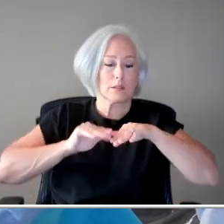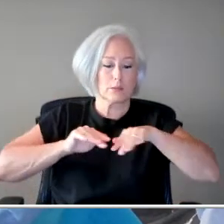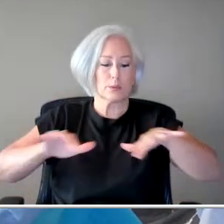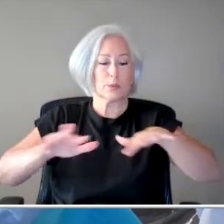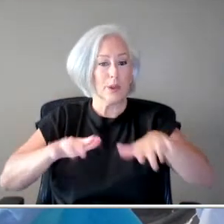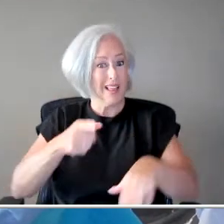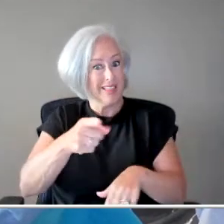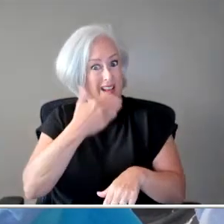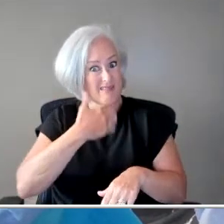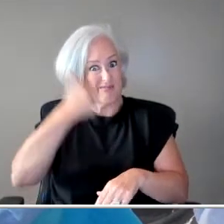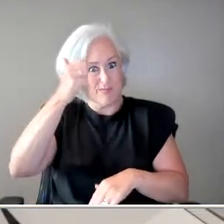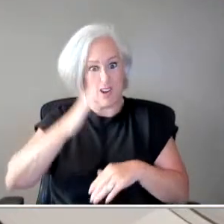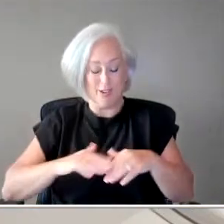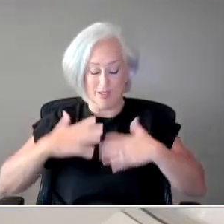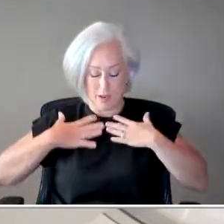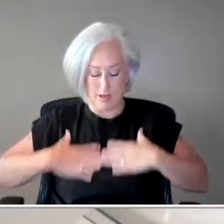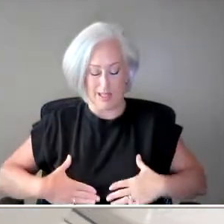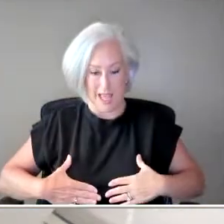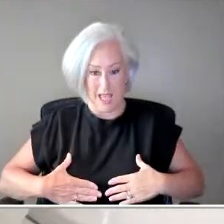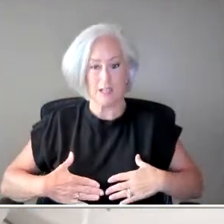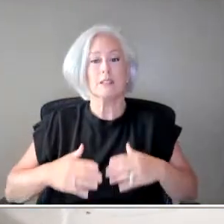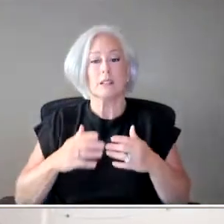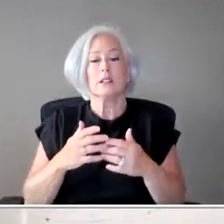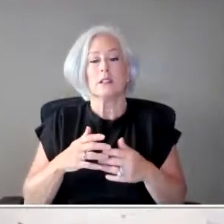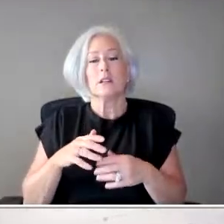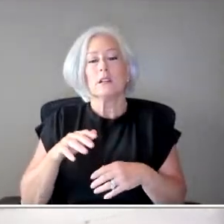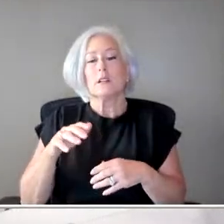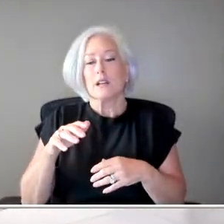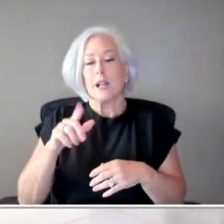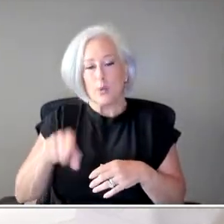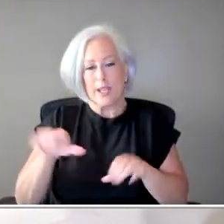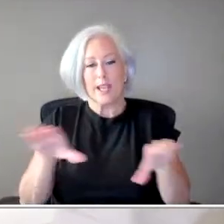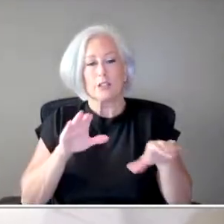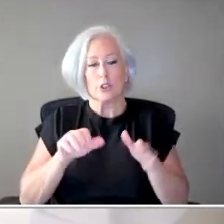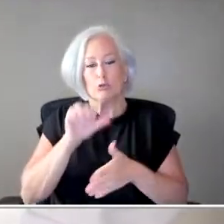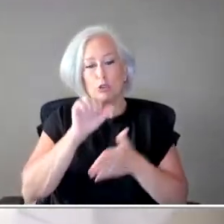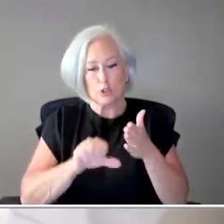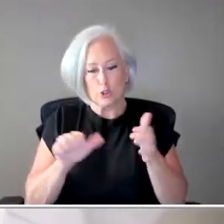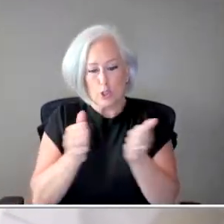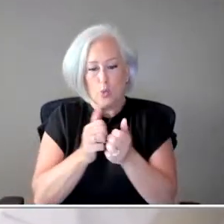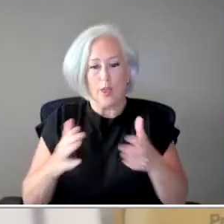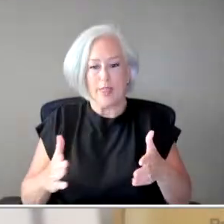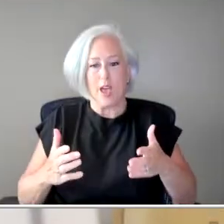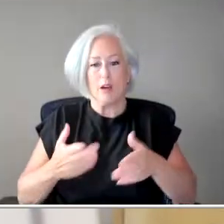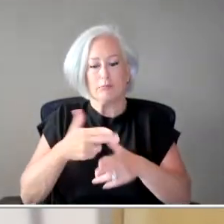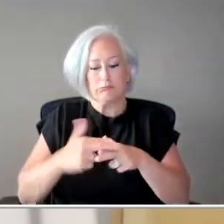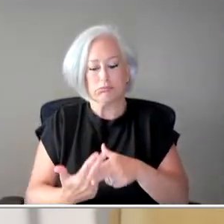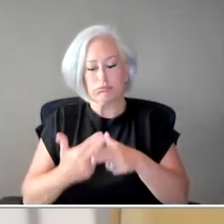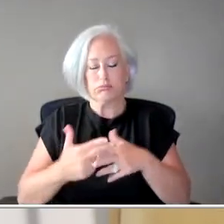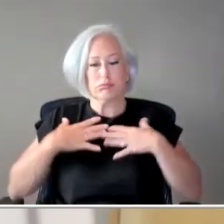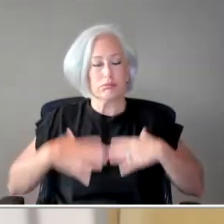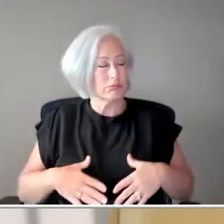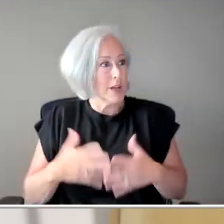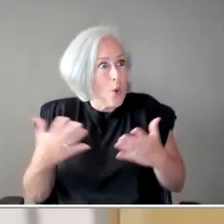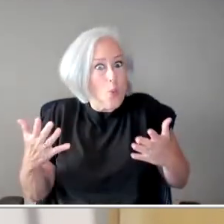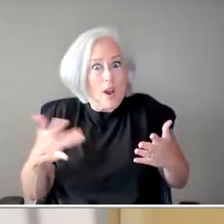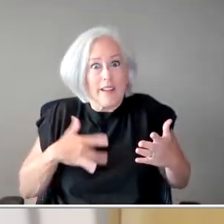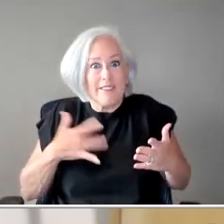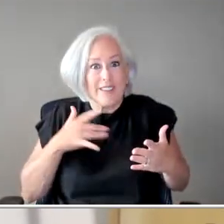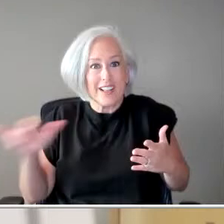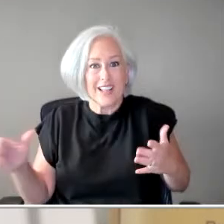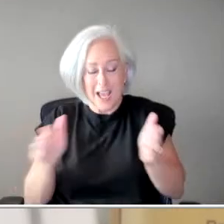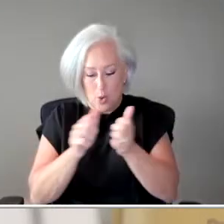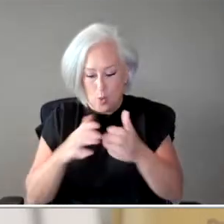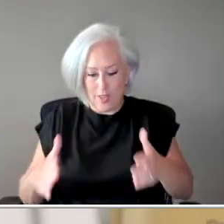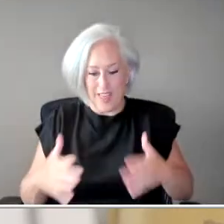allows us to do the procedure without actually having to wear lead. So what was it like getting used to that? You're so used to wearing the lead. You take it off, you hang it up, that's nice, but then